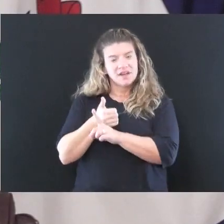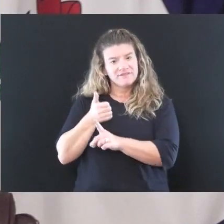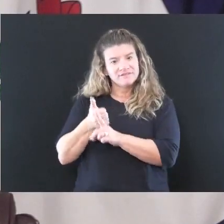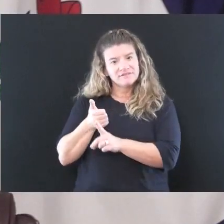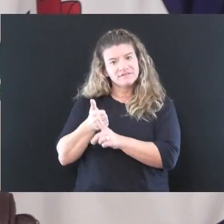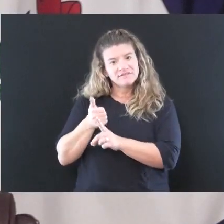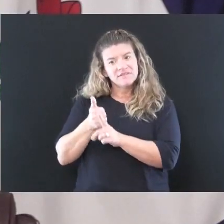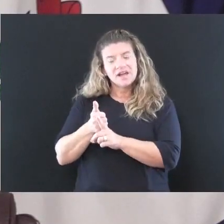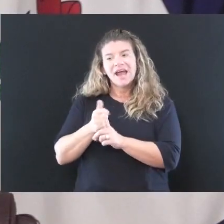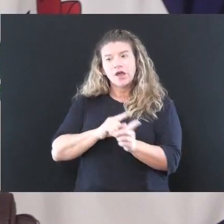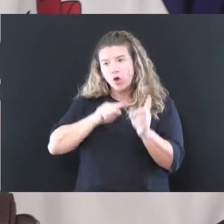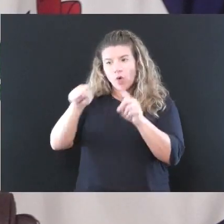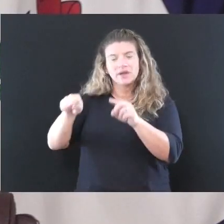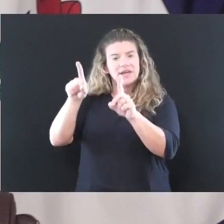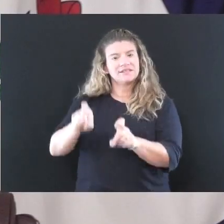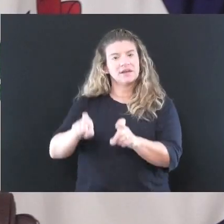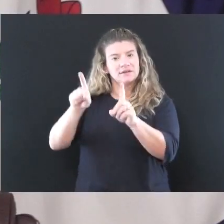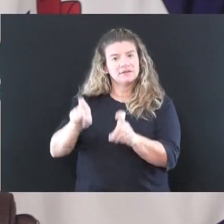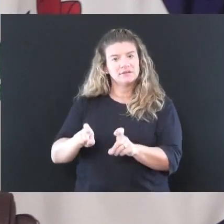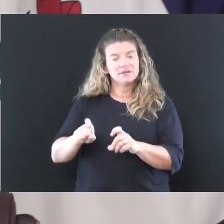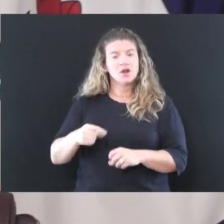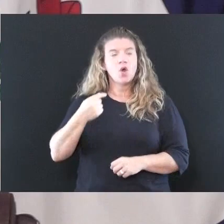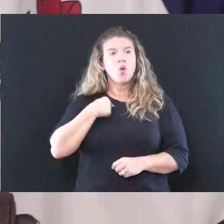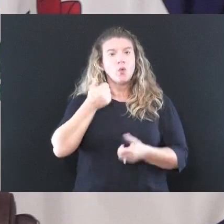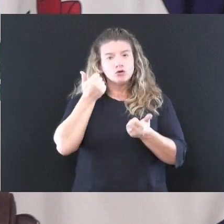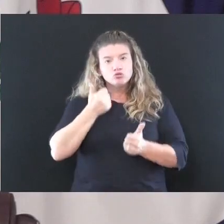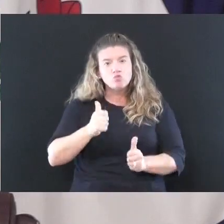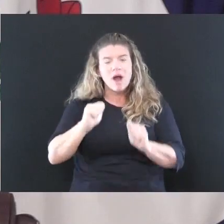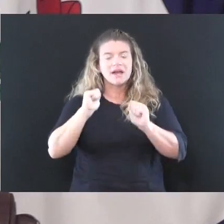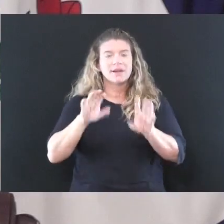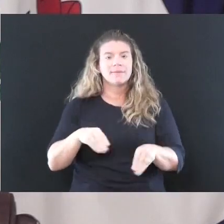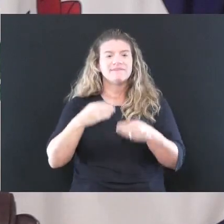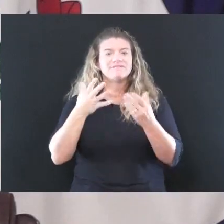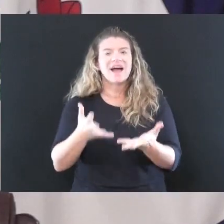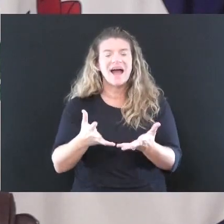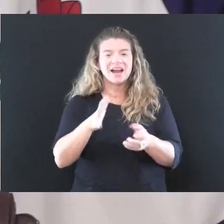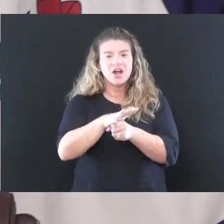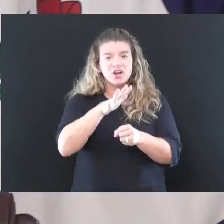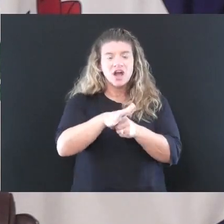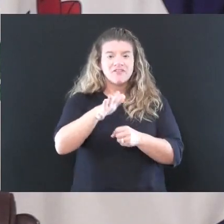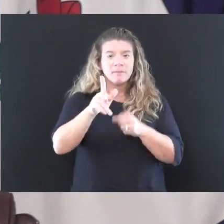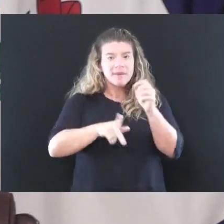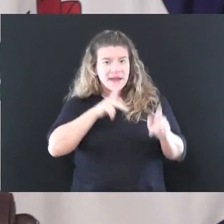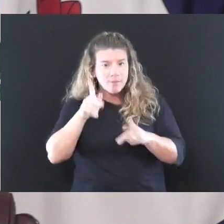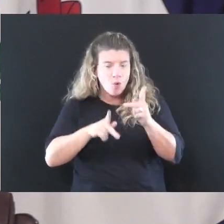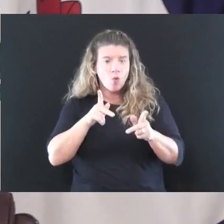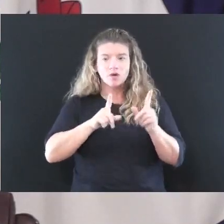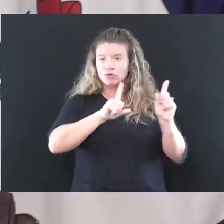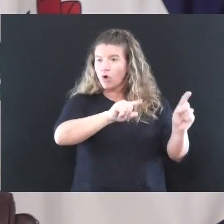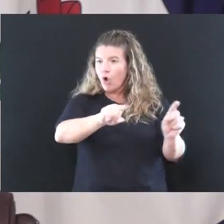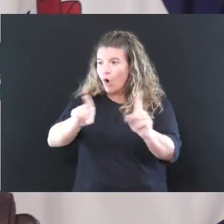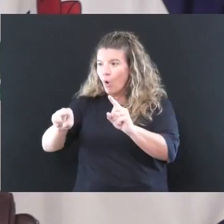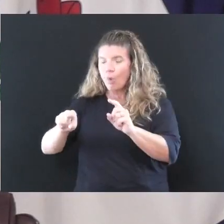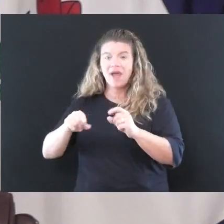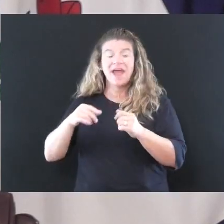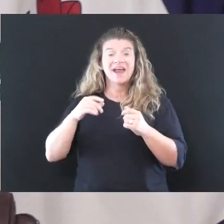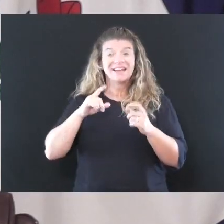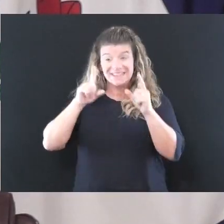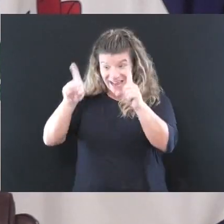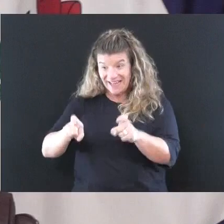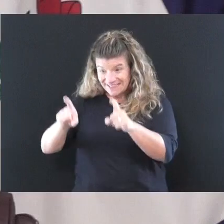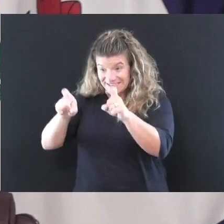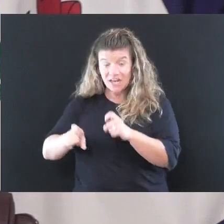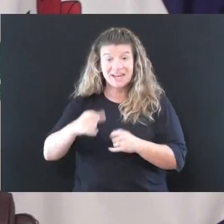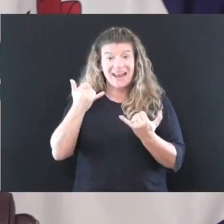get out and get tested. We're trying to provide the sources and the manpower for you to be able to get tested. Now you have got to go